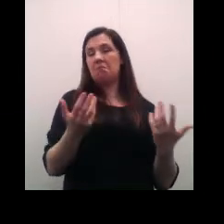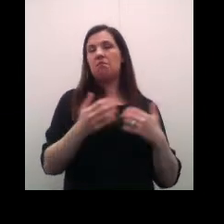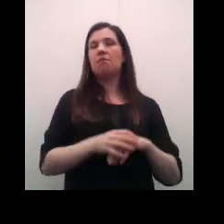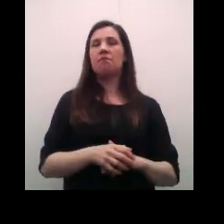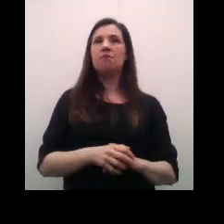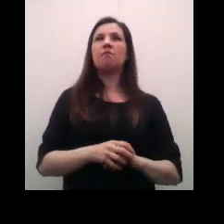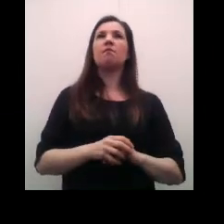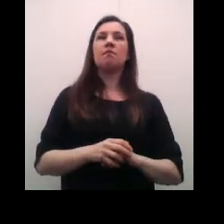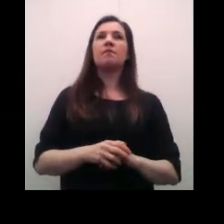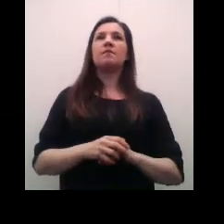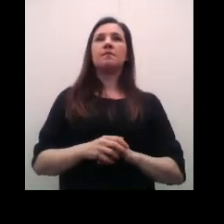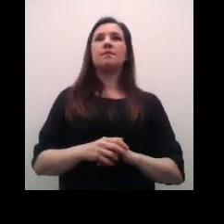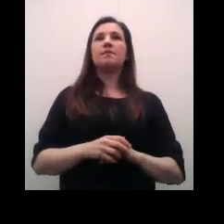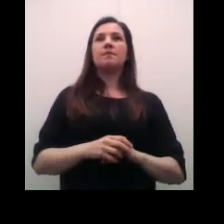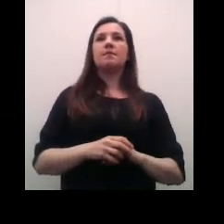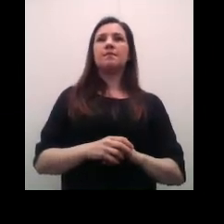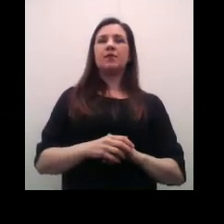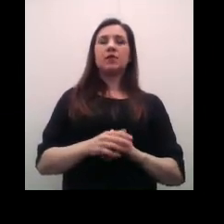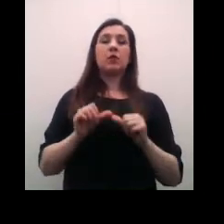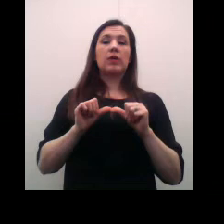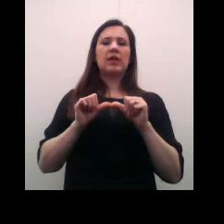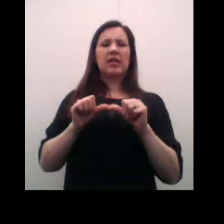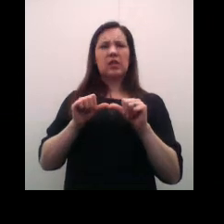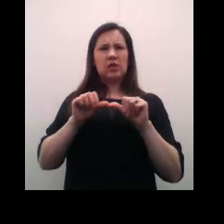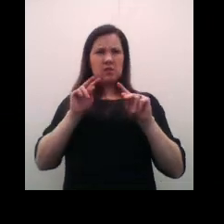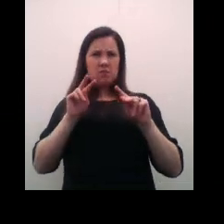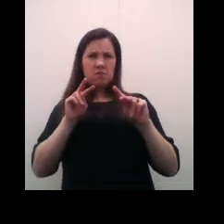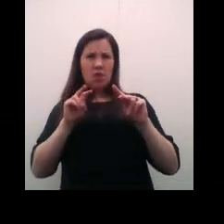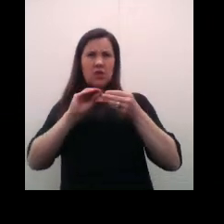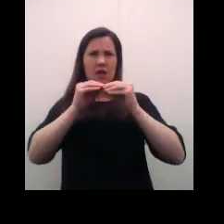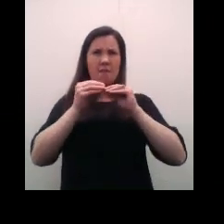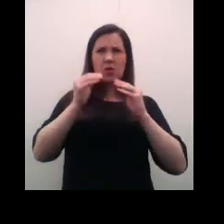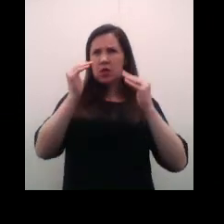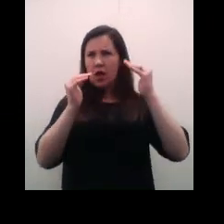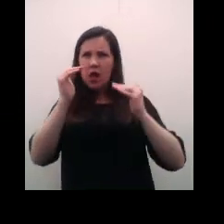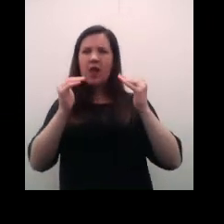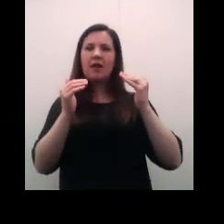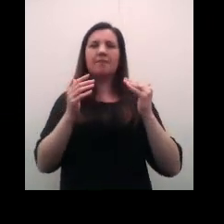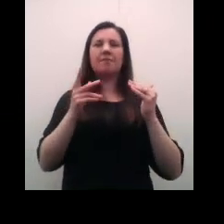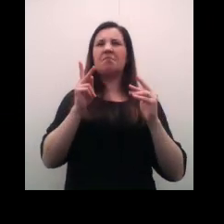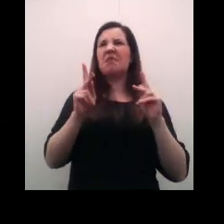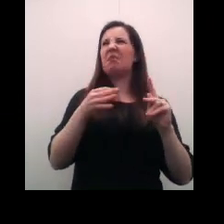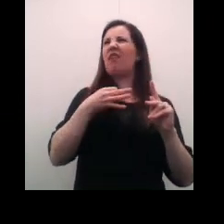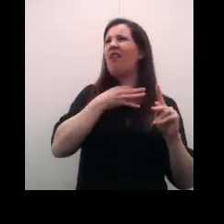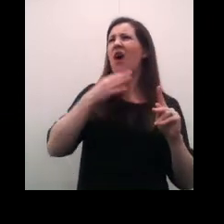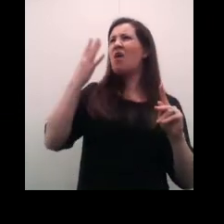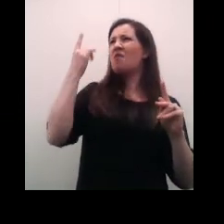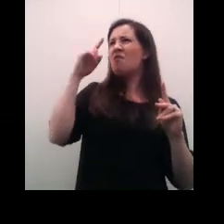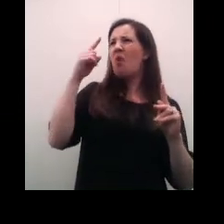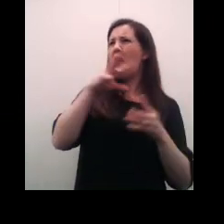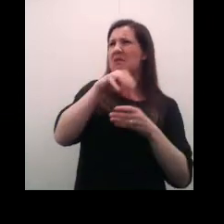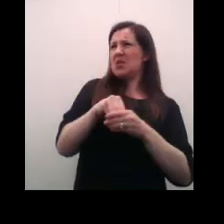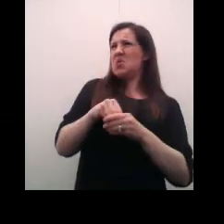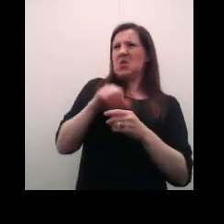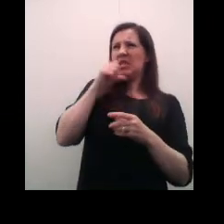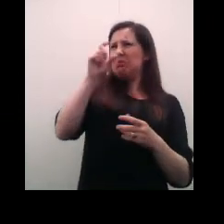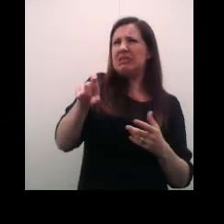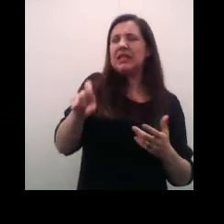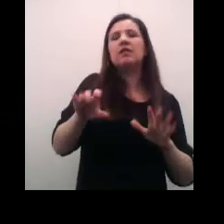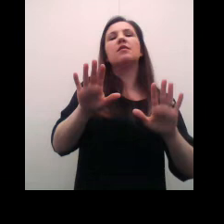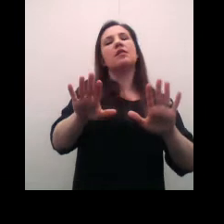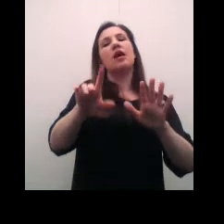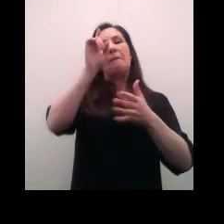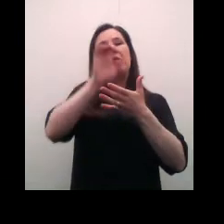Latinos. So we are continuing to watch this. People wonder why we include this data. We've had some say that it's unnecessary. We believe